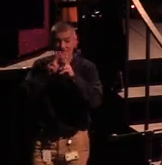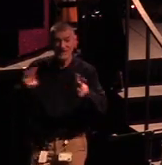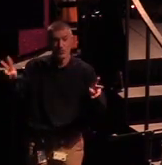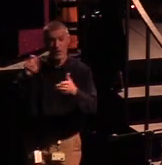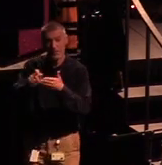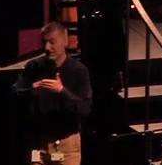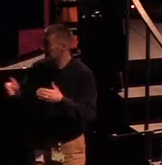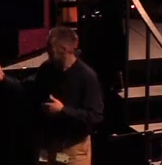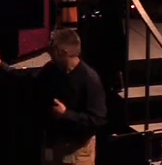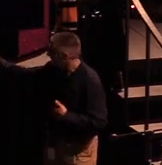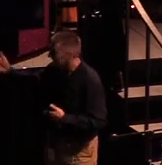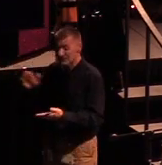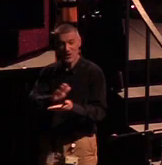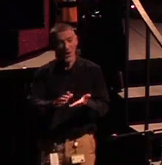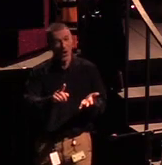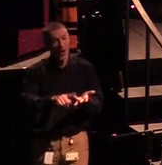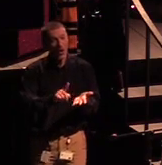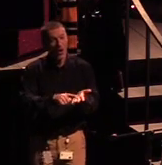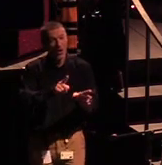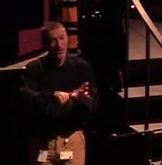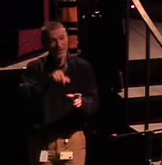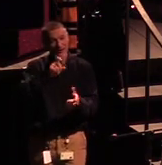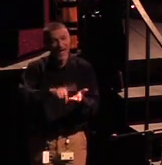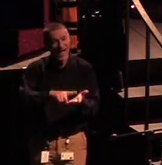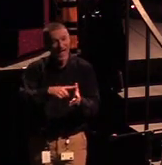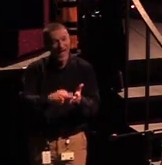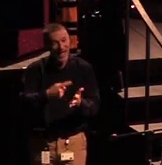Holly and Claire who in the corner doing more than minutes